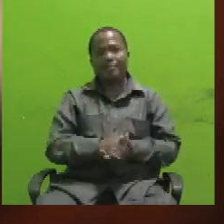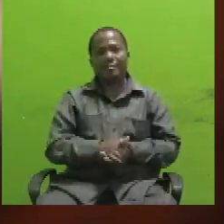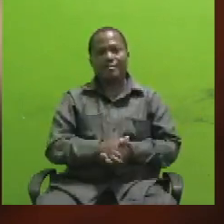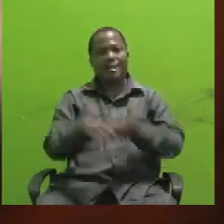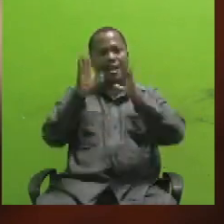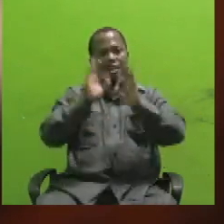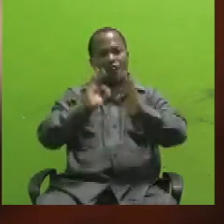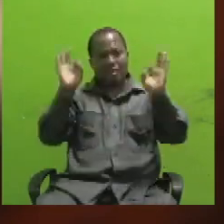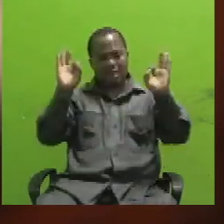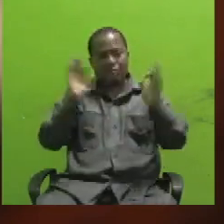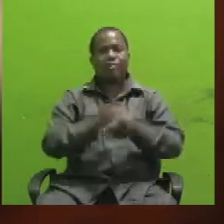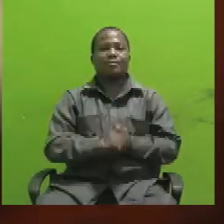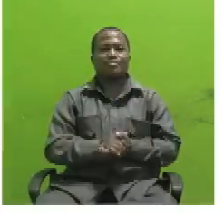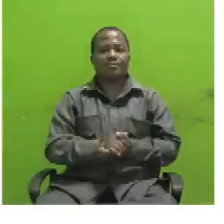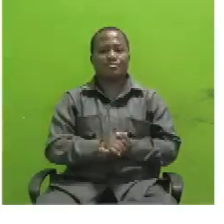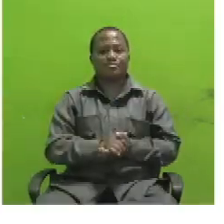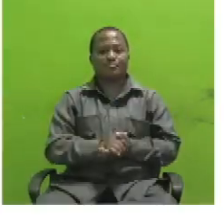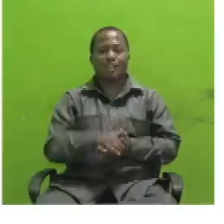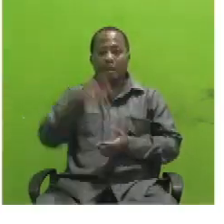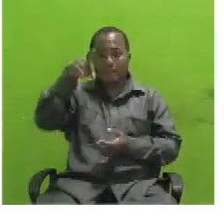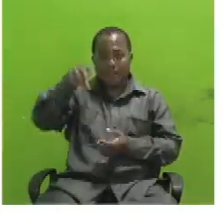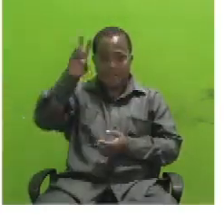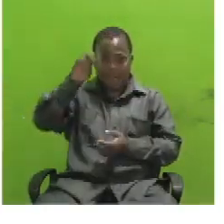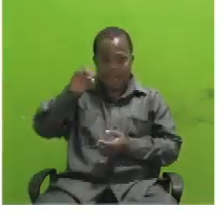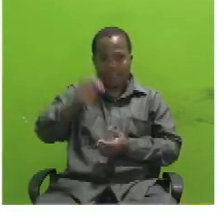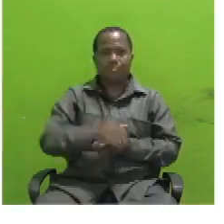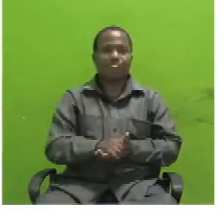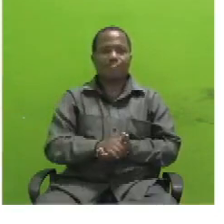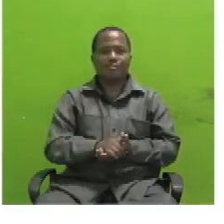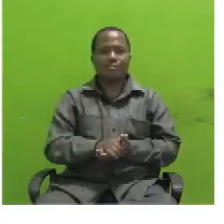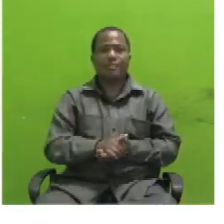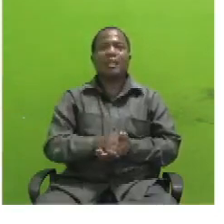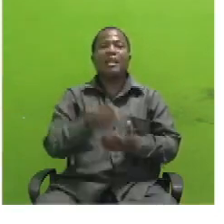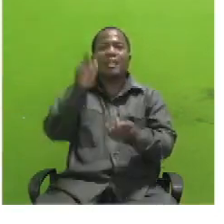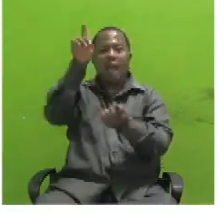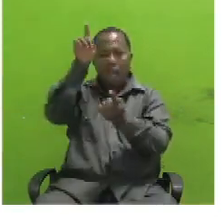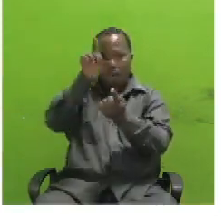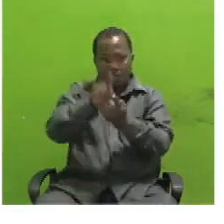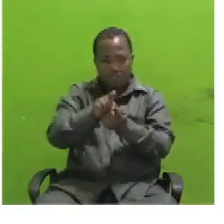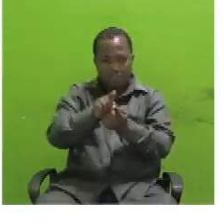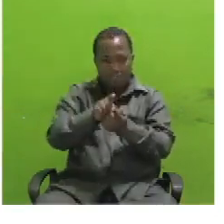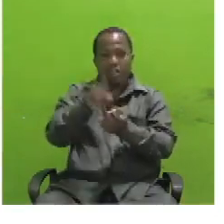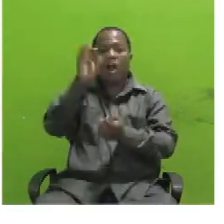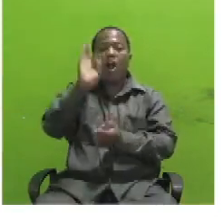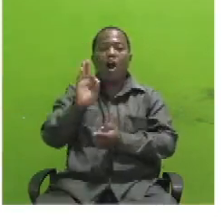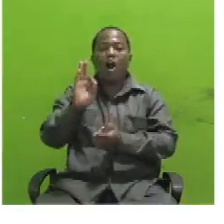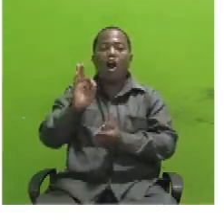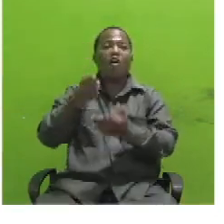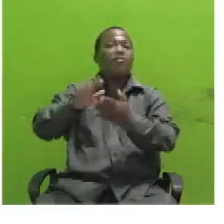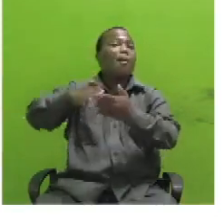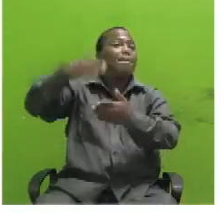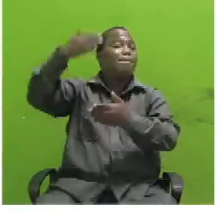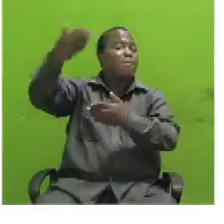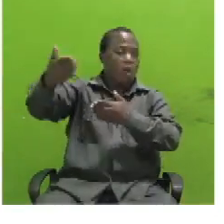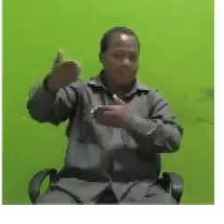Very good, Mariam. PM is the abbreviation of